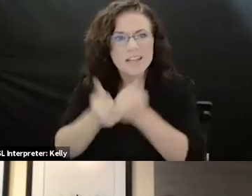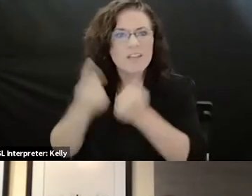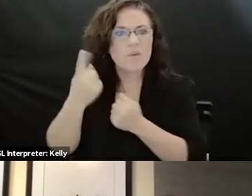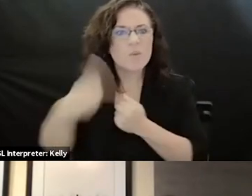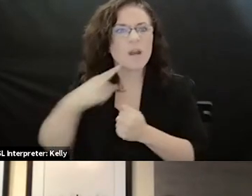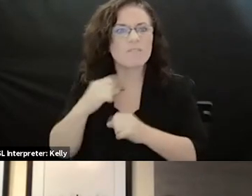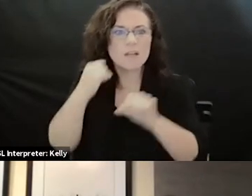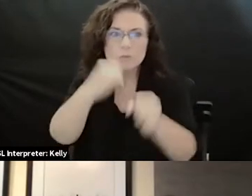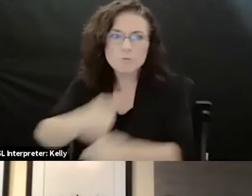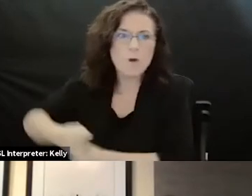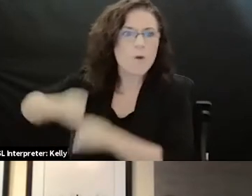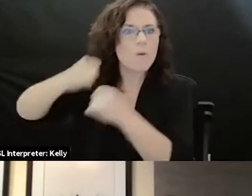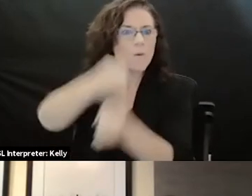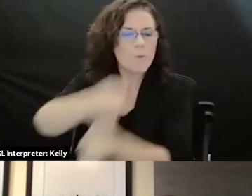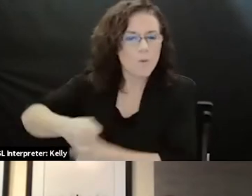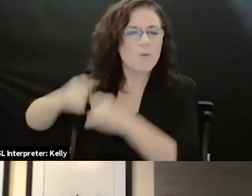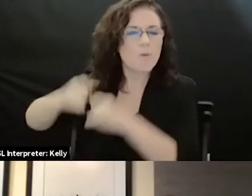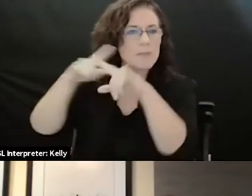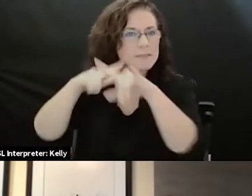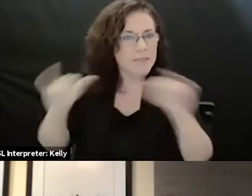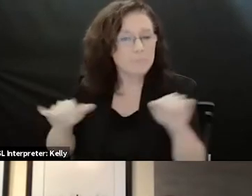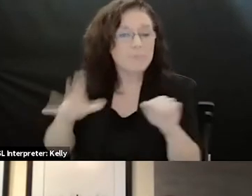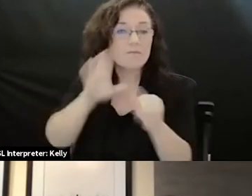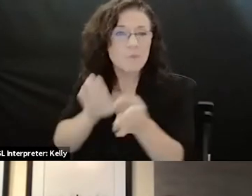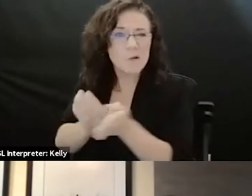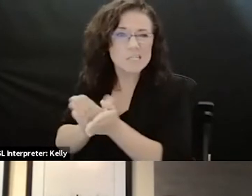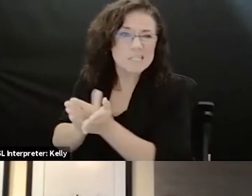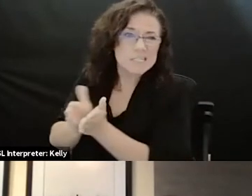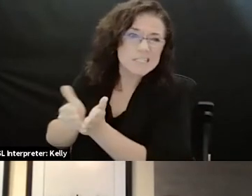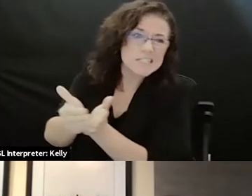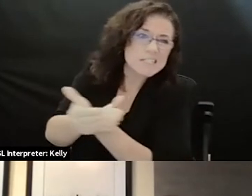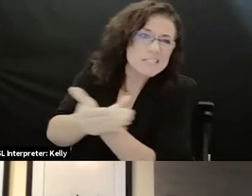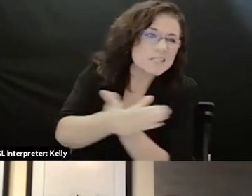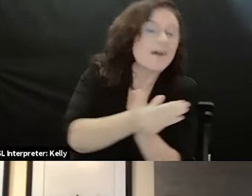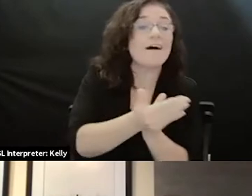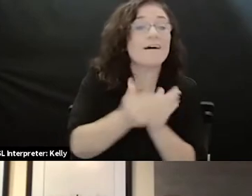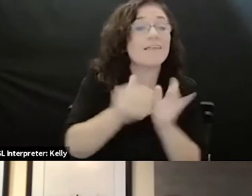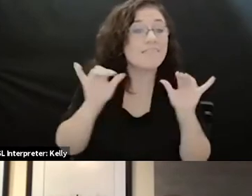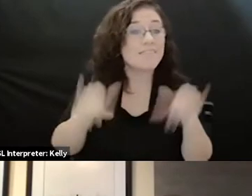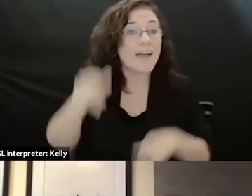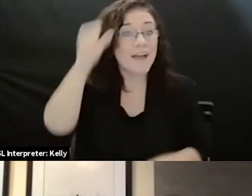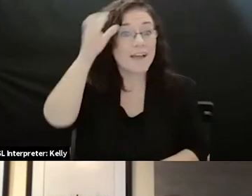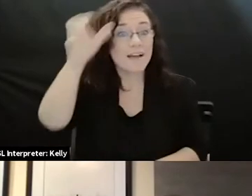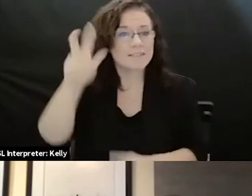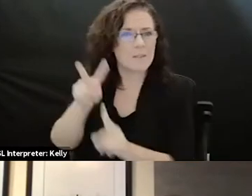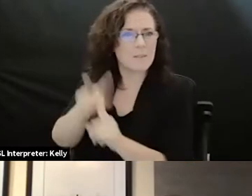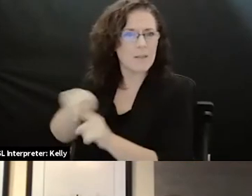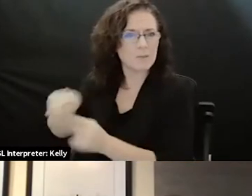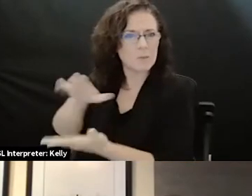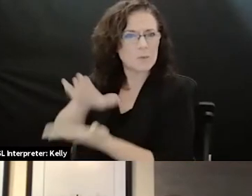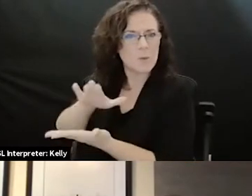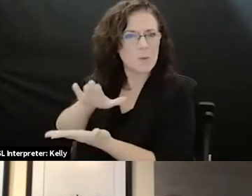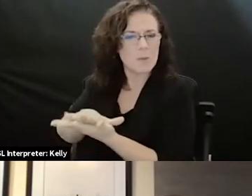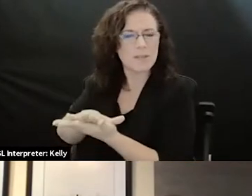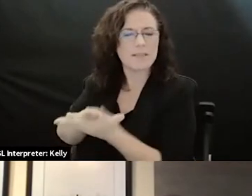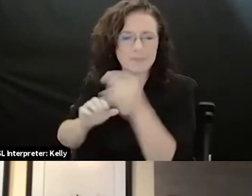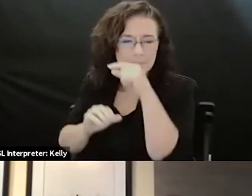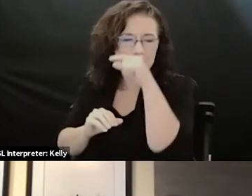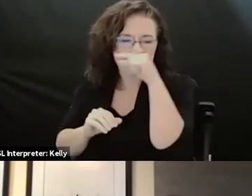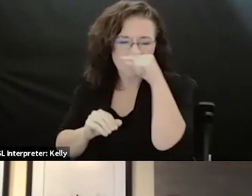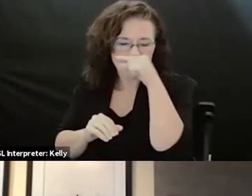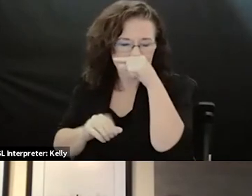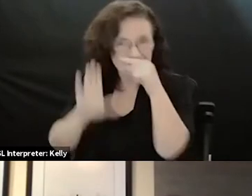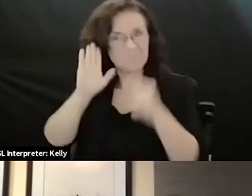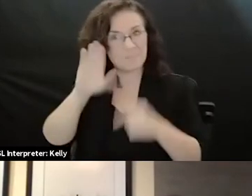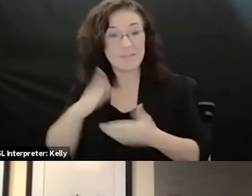the same um time to to turn this ship and so i think that we've been doing that and i i understand the frustrations of the decisions that we've